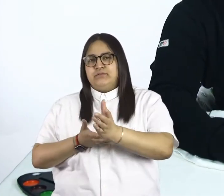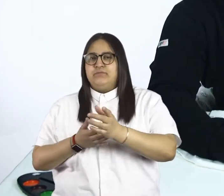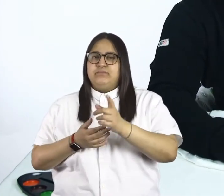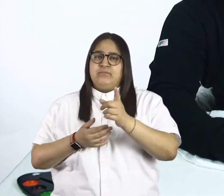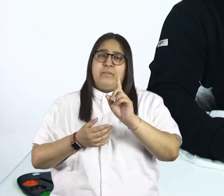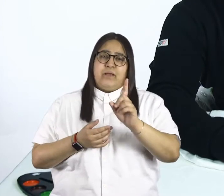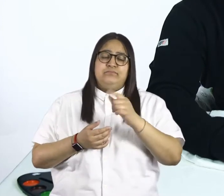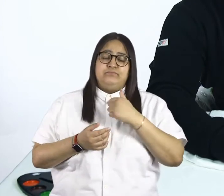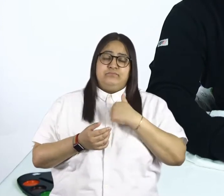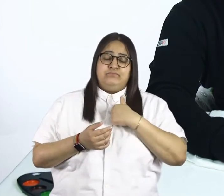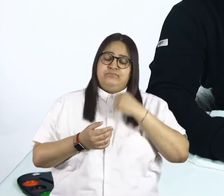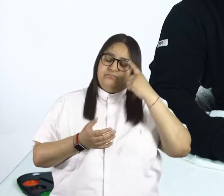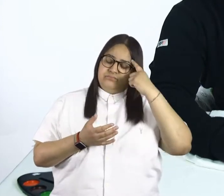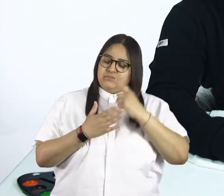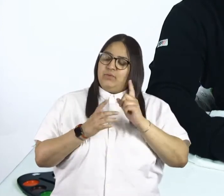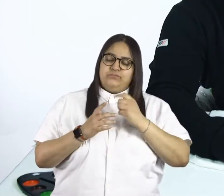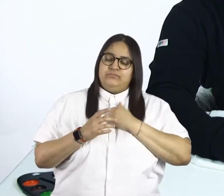inspired through